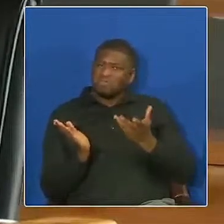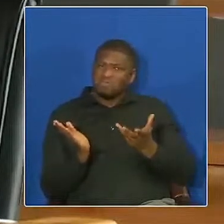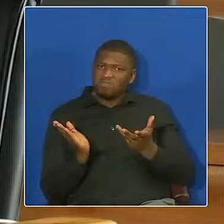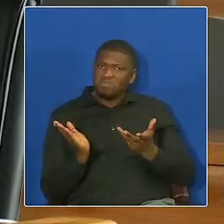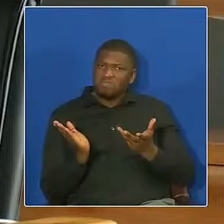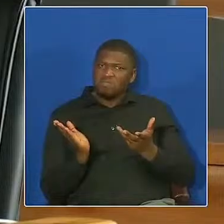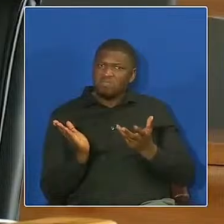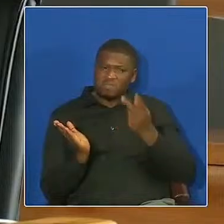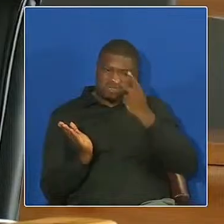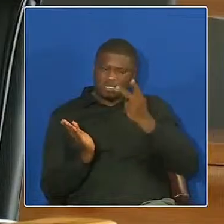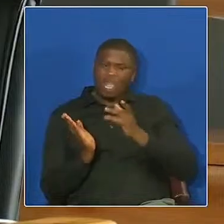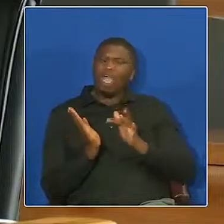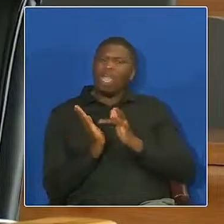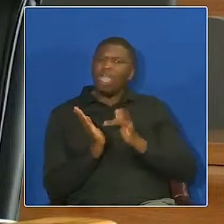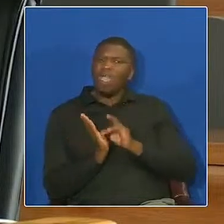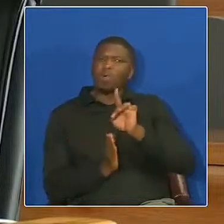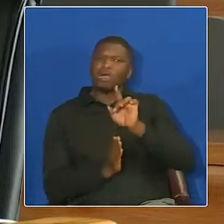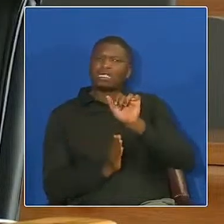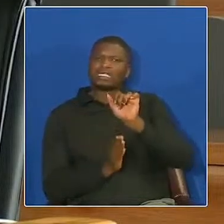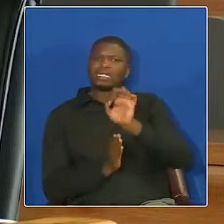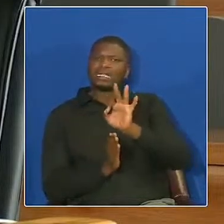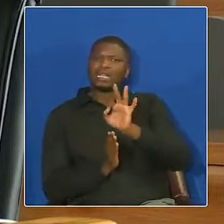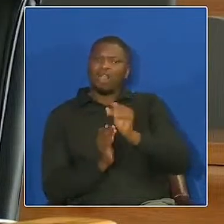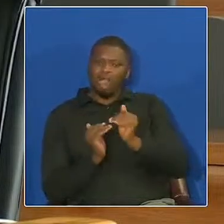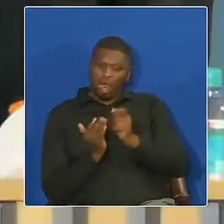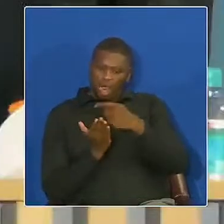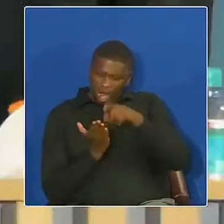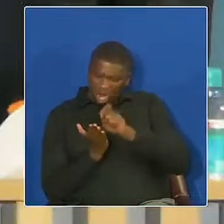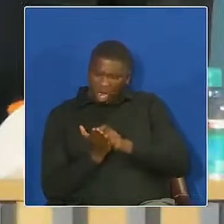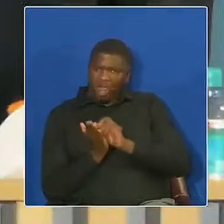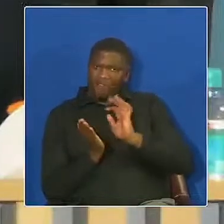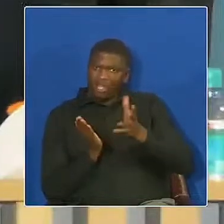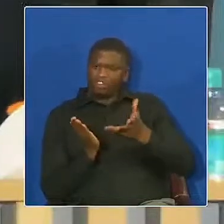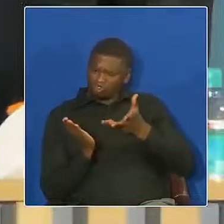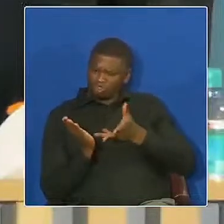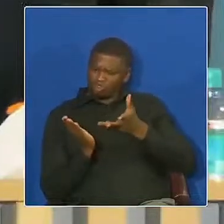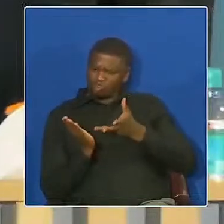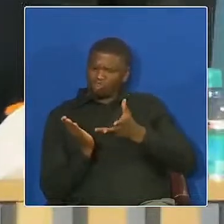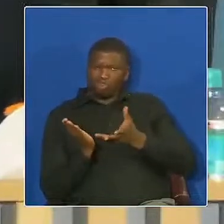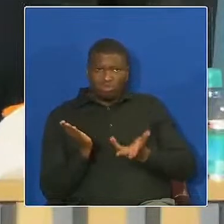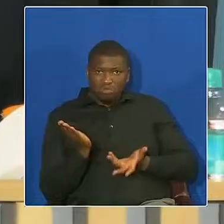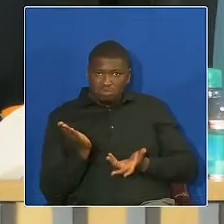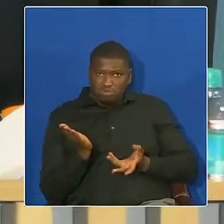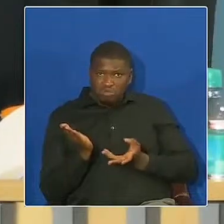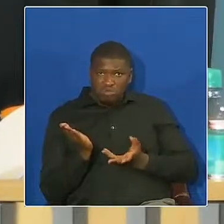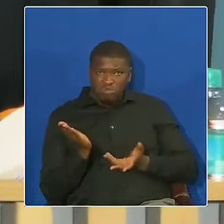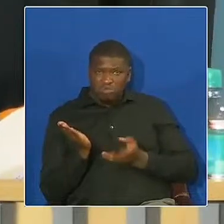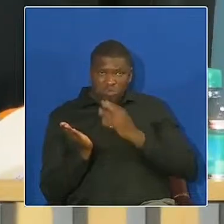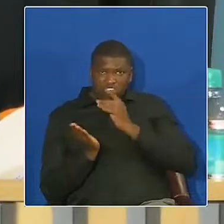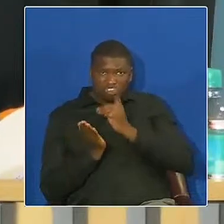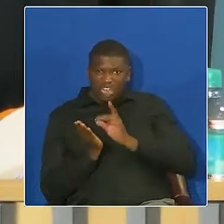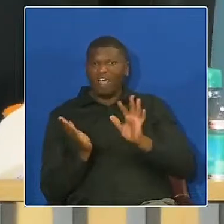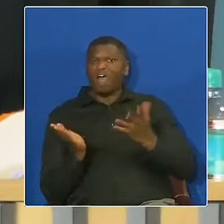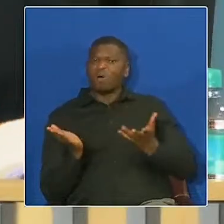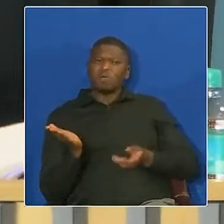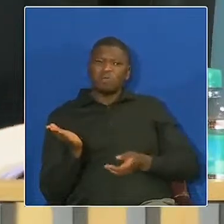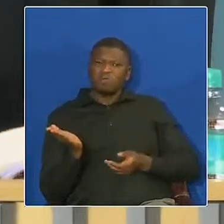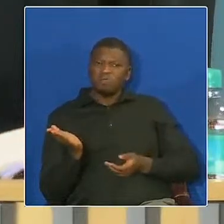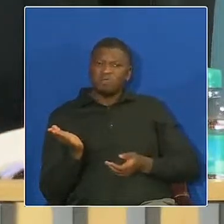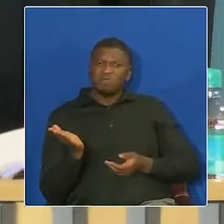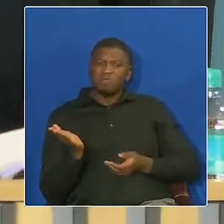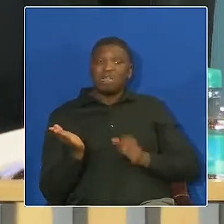If you go to 163, bottom of the page. Yes, I see that. I see that.